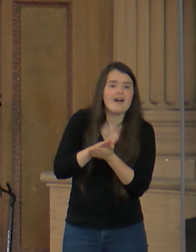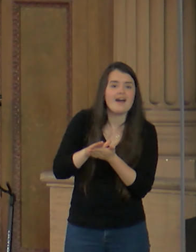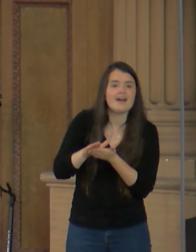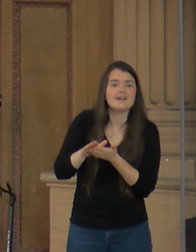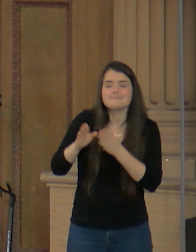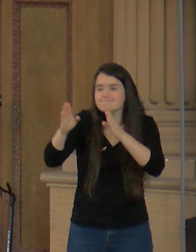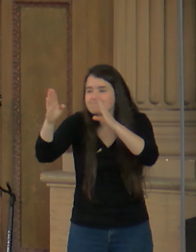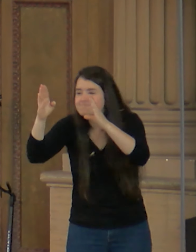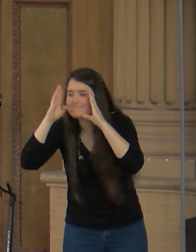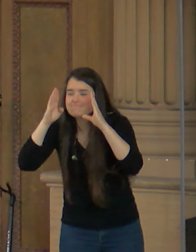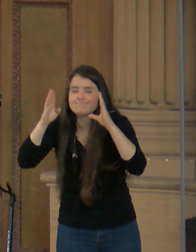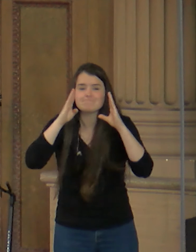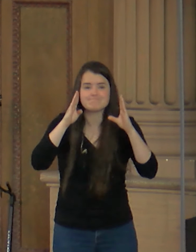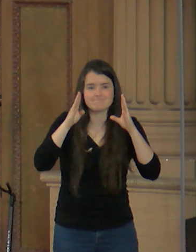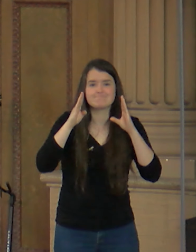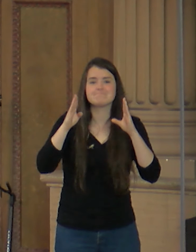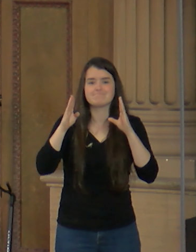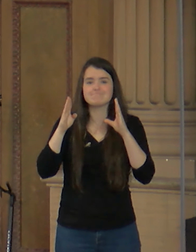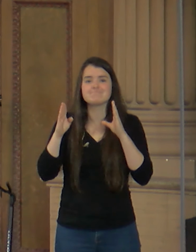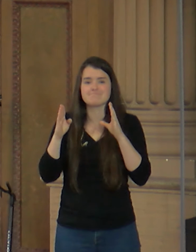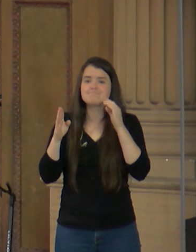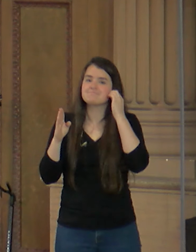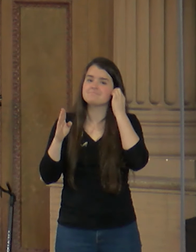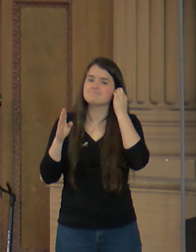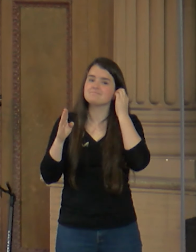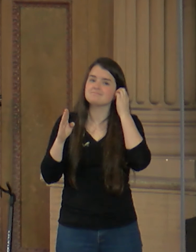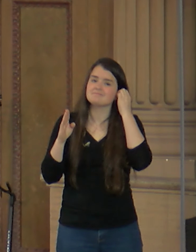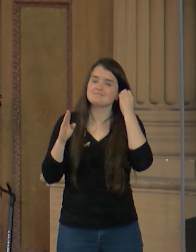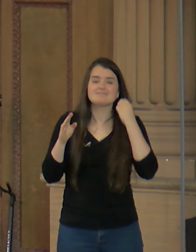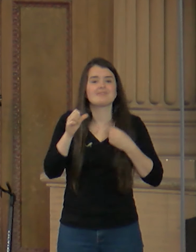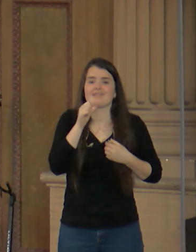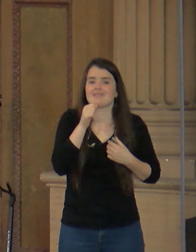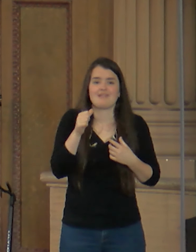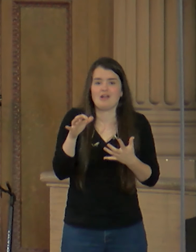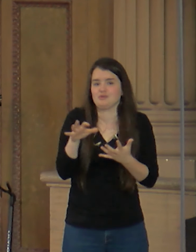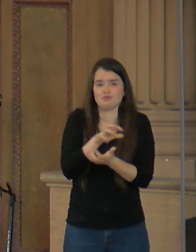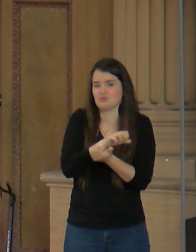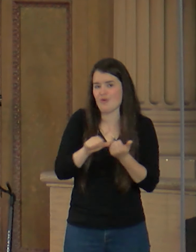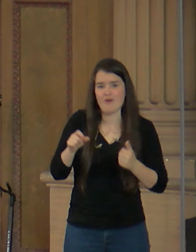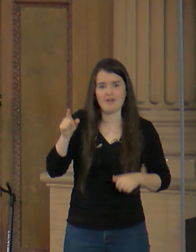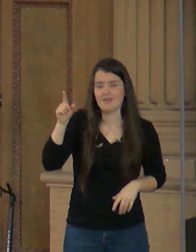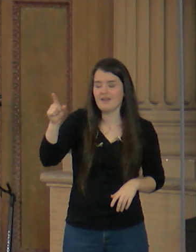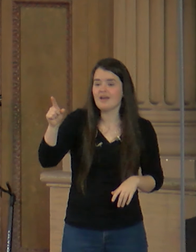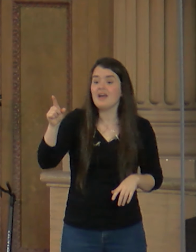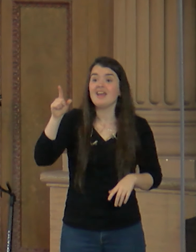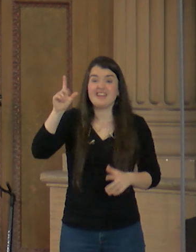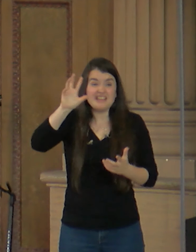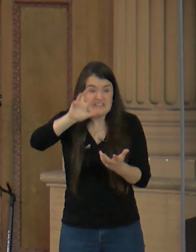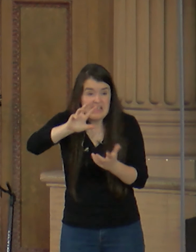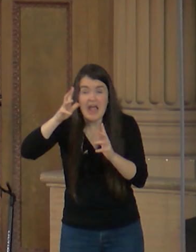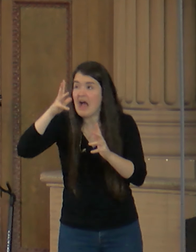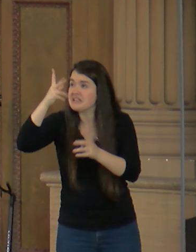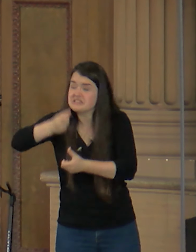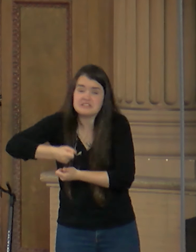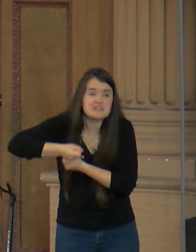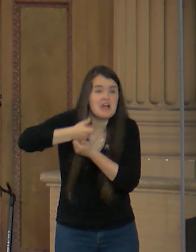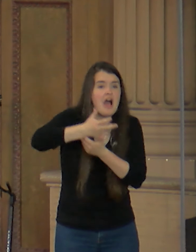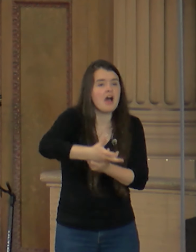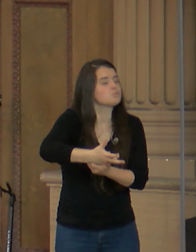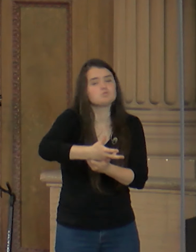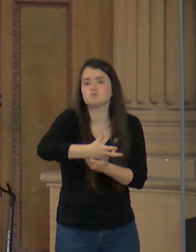as creator and not at all as the destroyer. He's not the agent of chaos that Job had pictured him as.